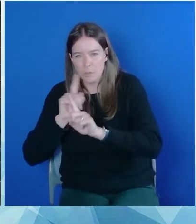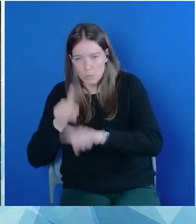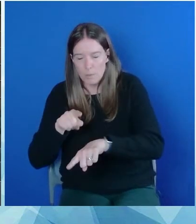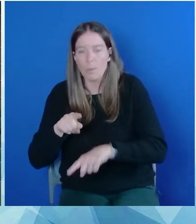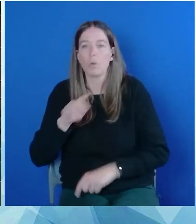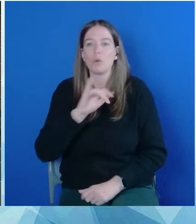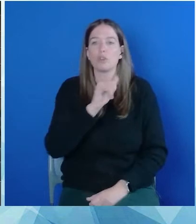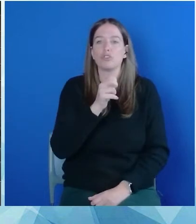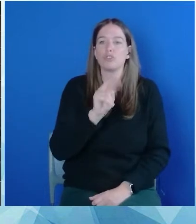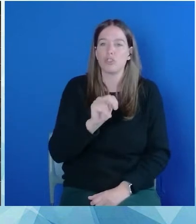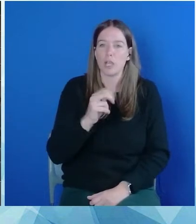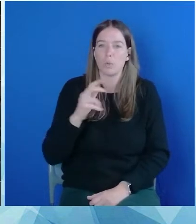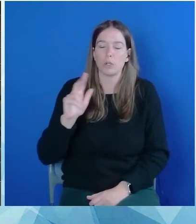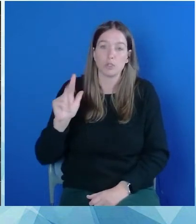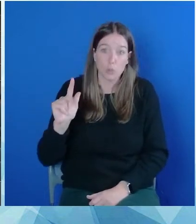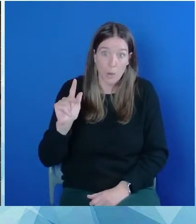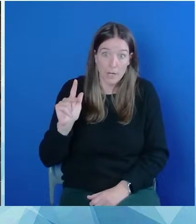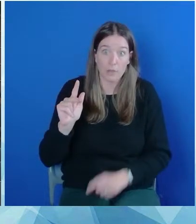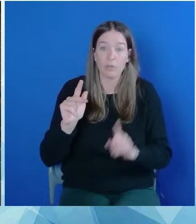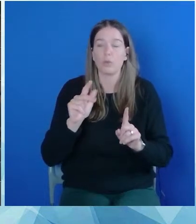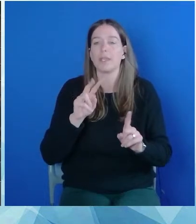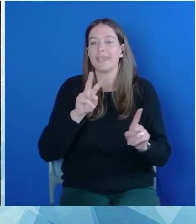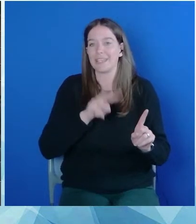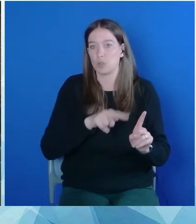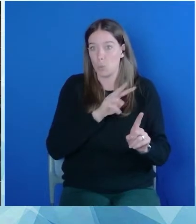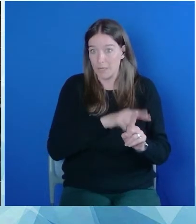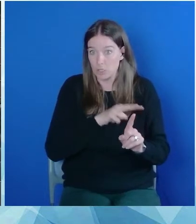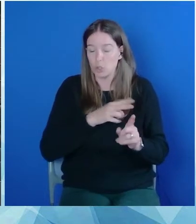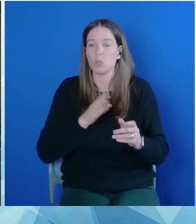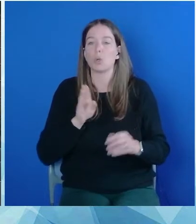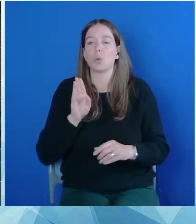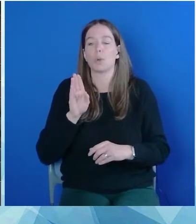and 22 budget to actual reports.